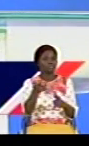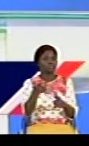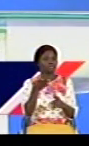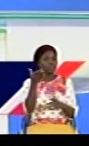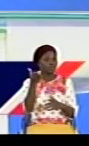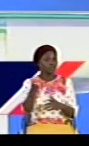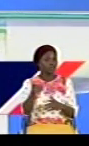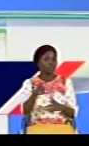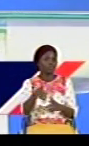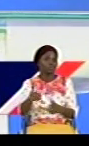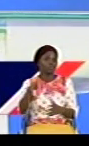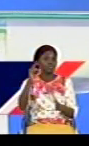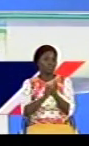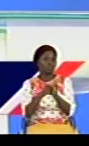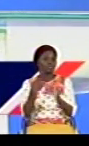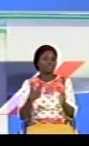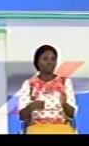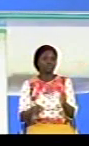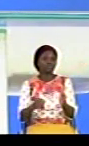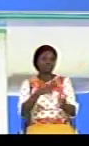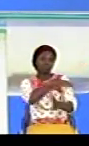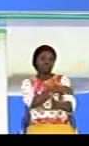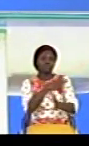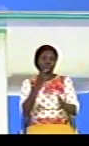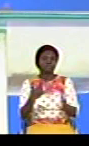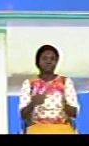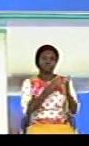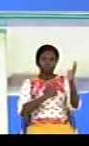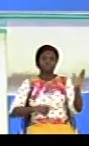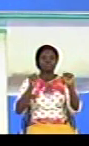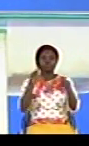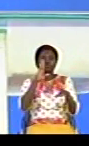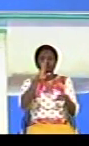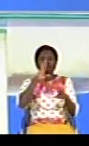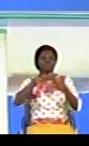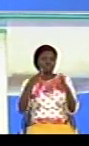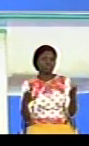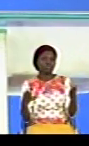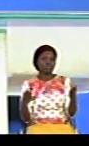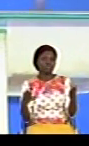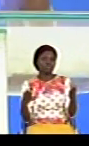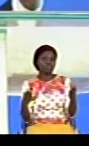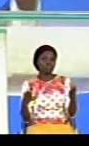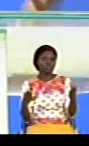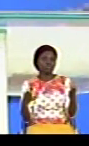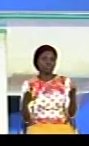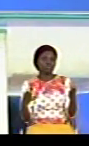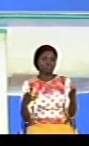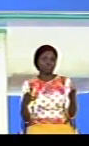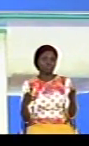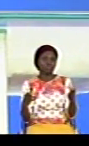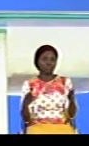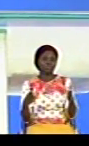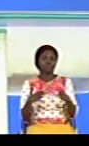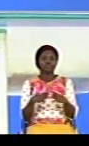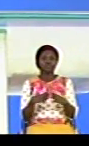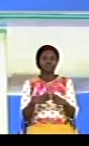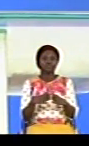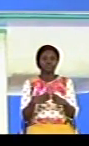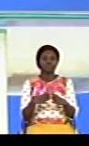Lord can be revealed. But some based on the condition that you believe the